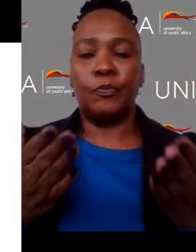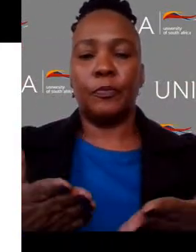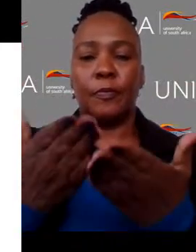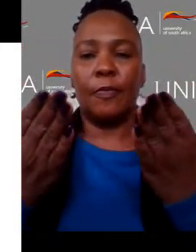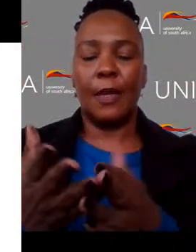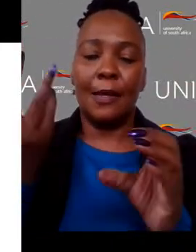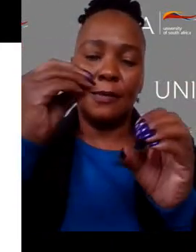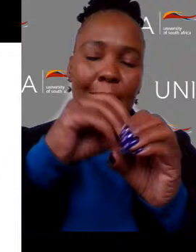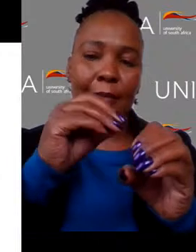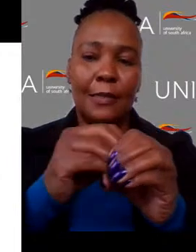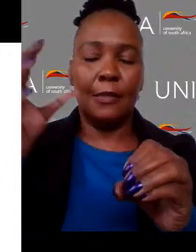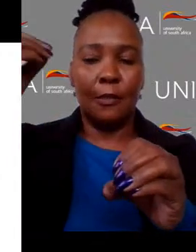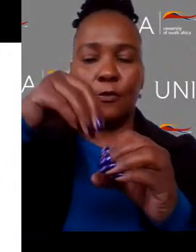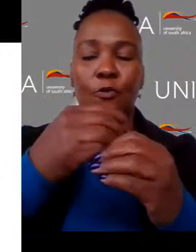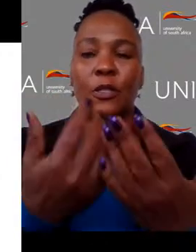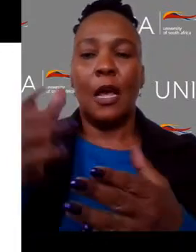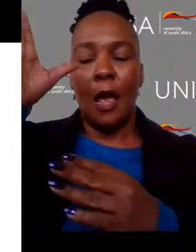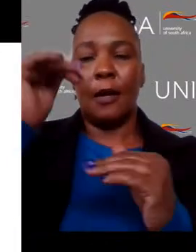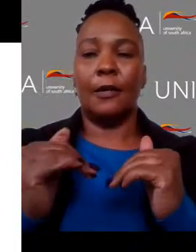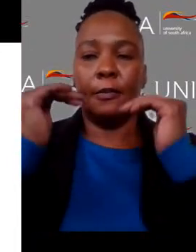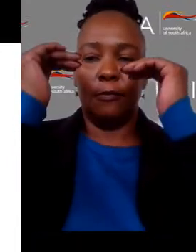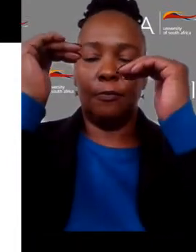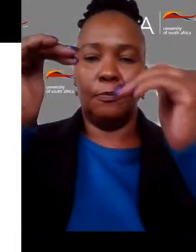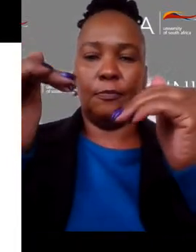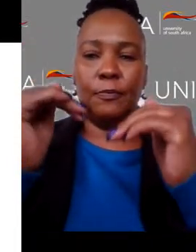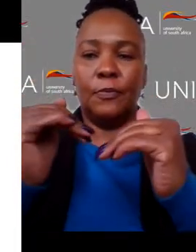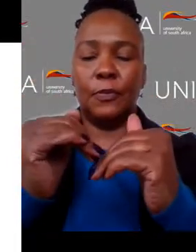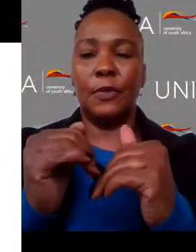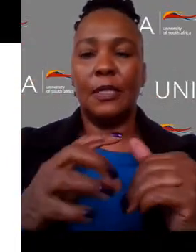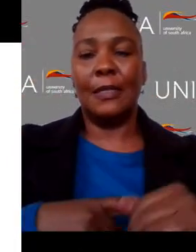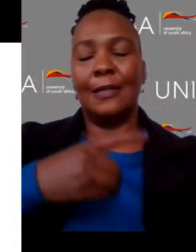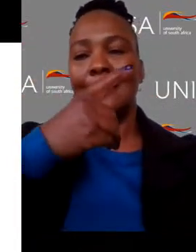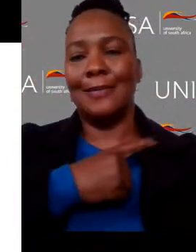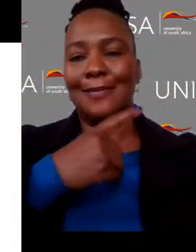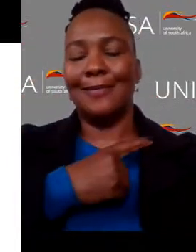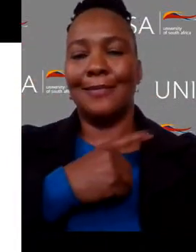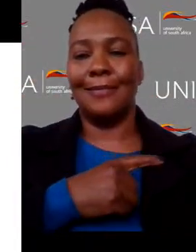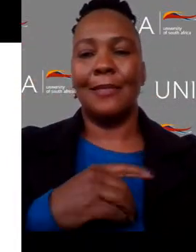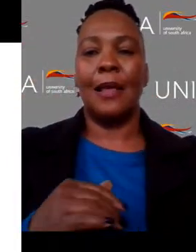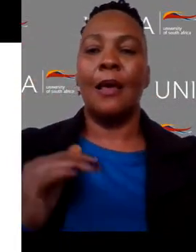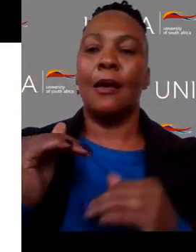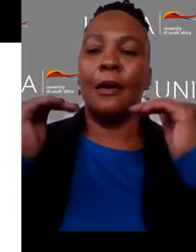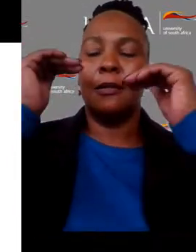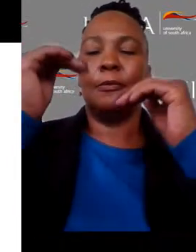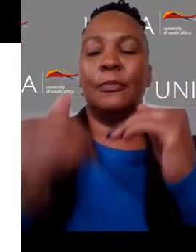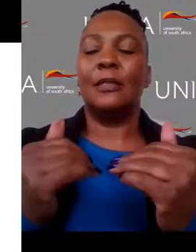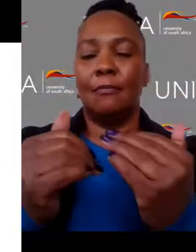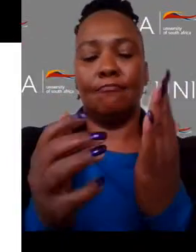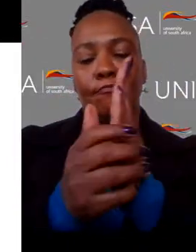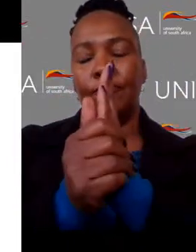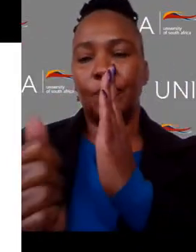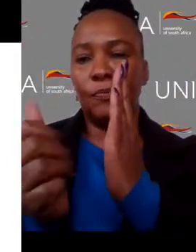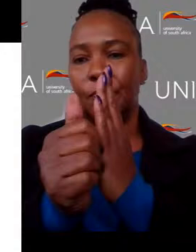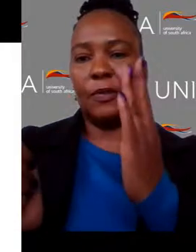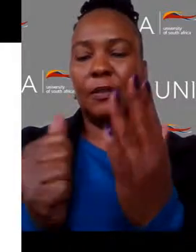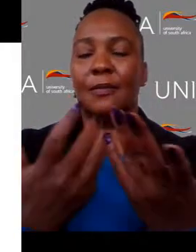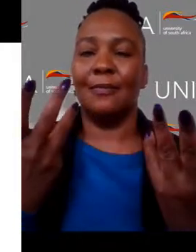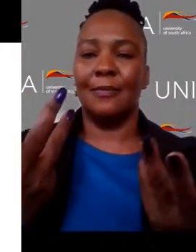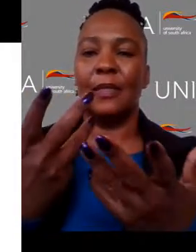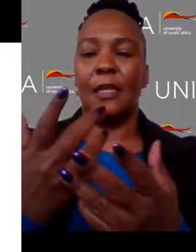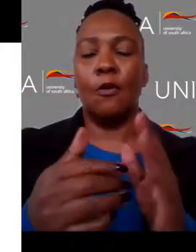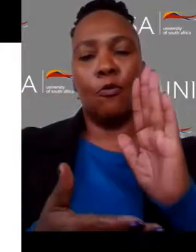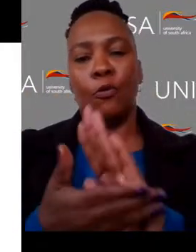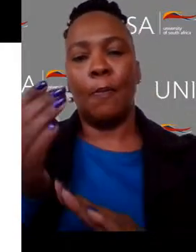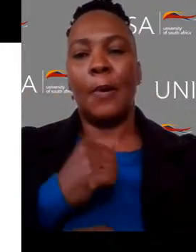include academic integrity, tutoring classes, academic literacy classes. Go into myUnisa and you will see a number